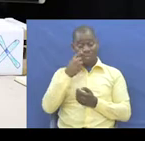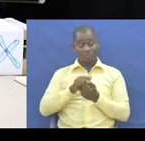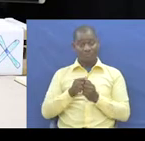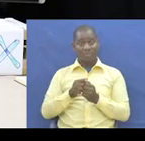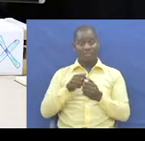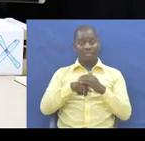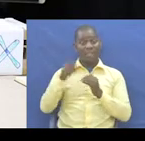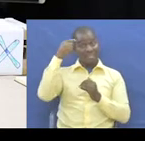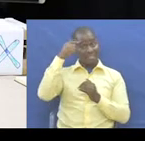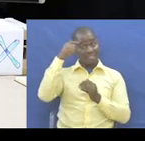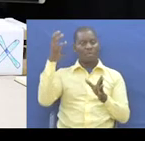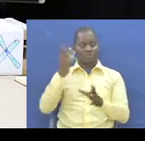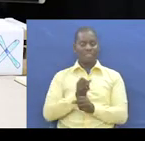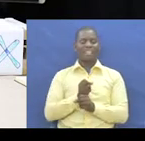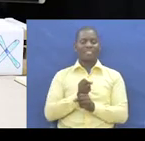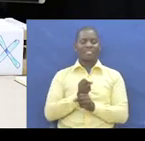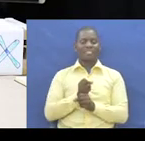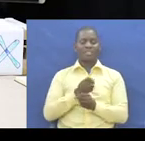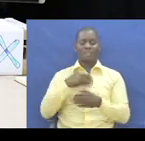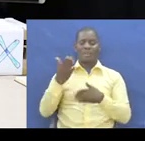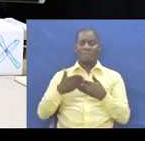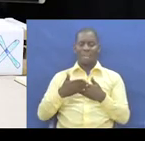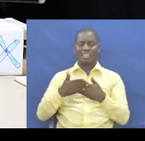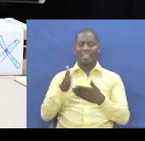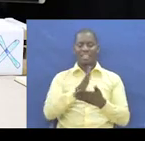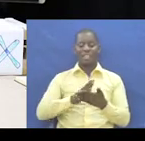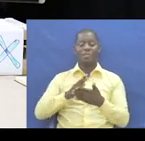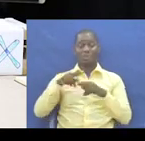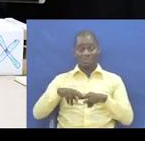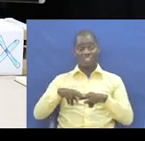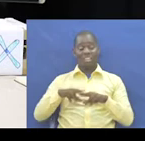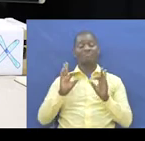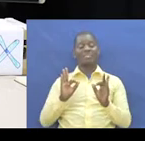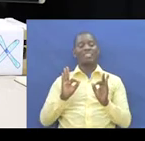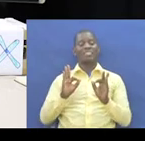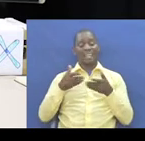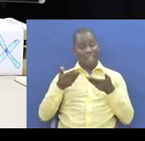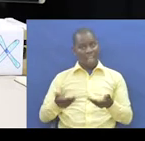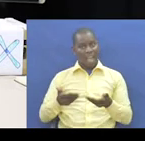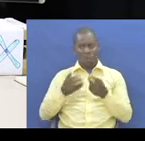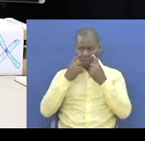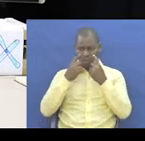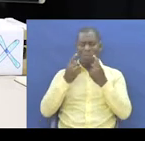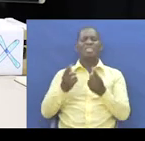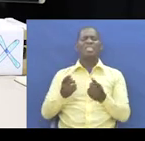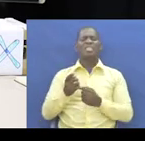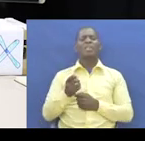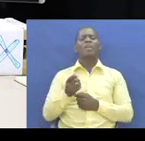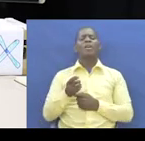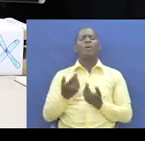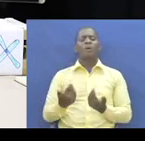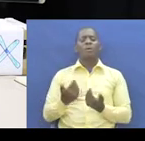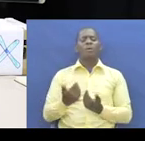And try to close it. I think there is something you are feeling in your hand. Now, get